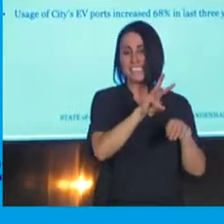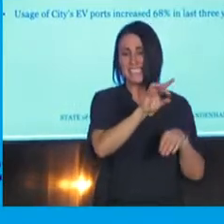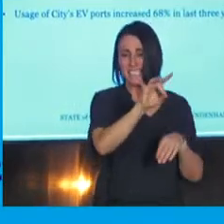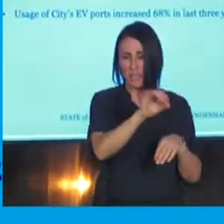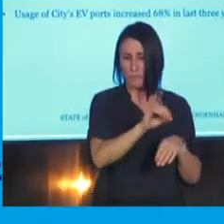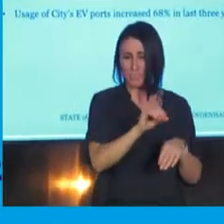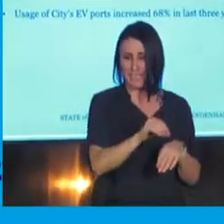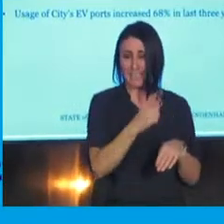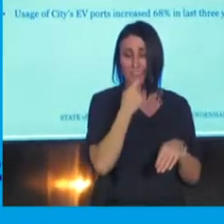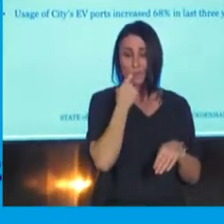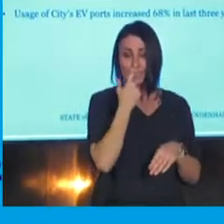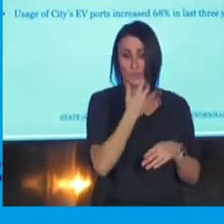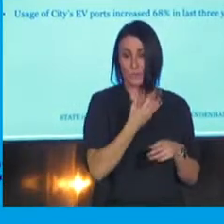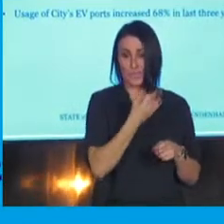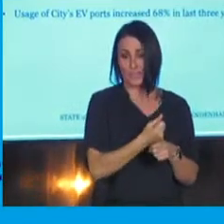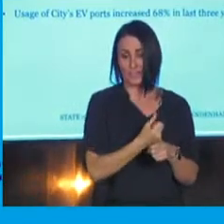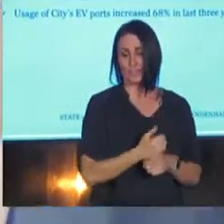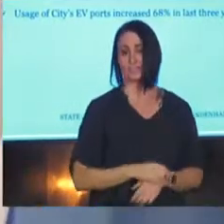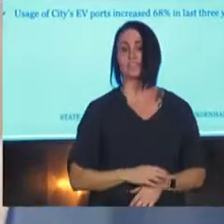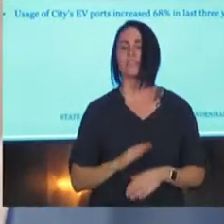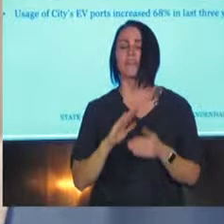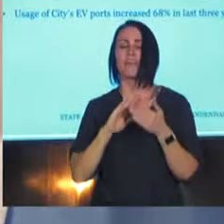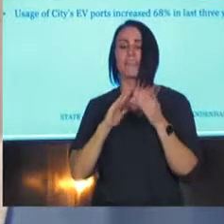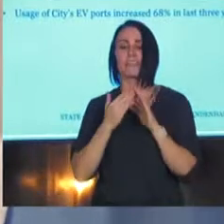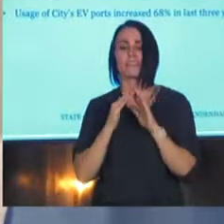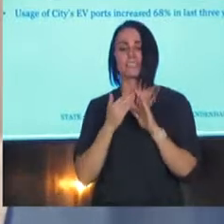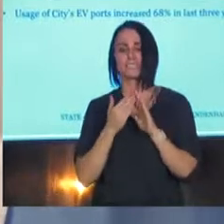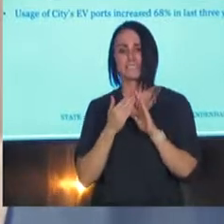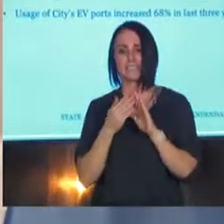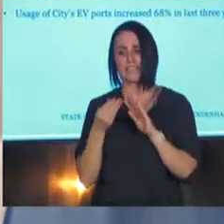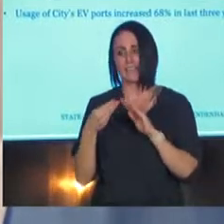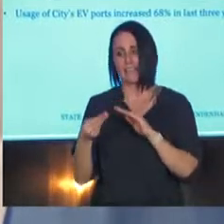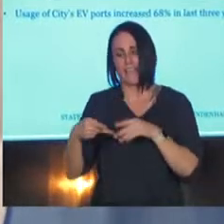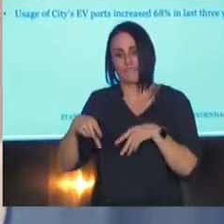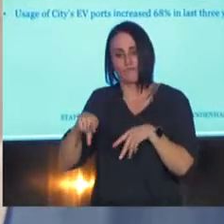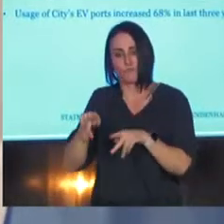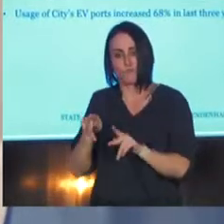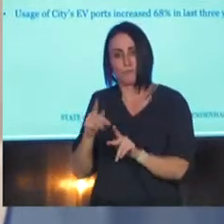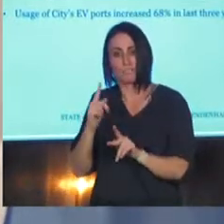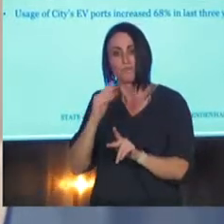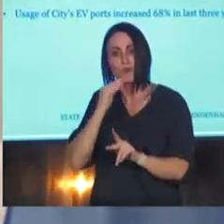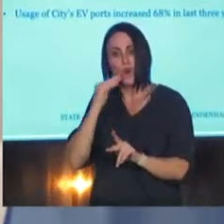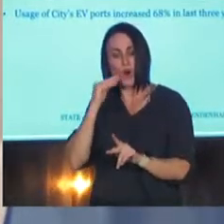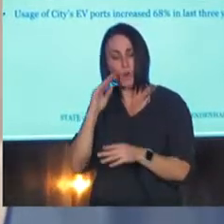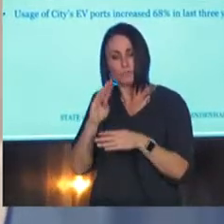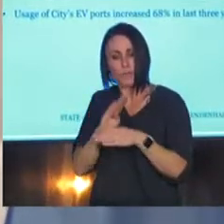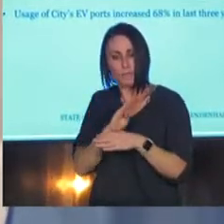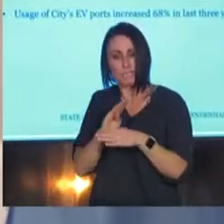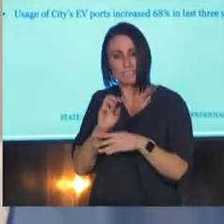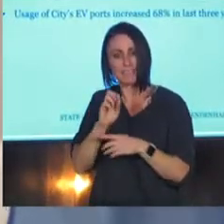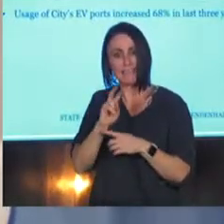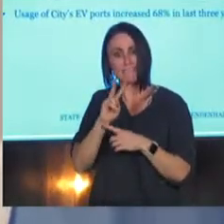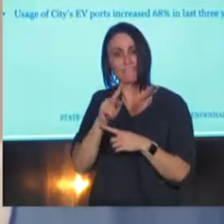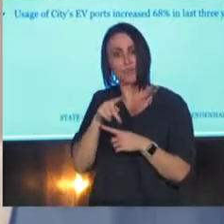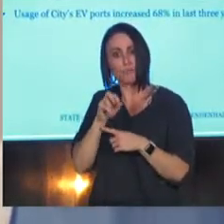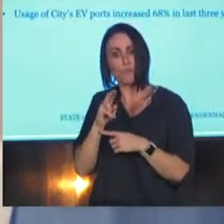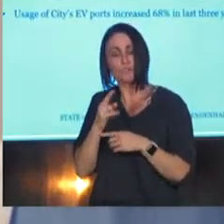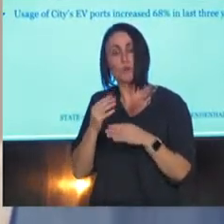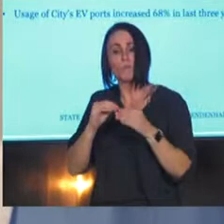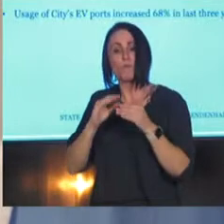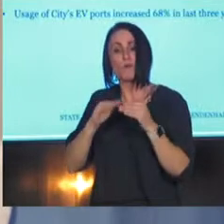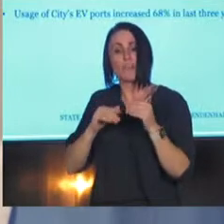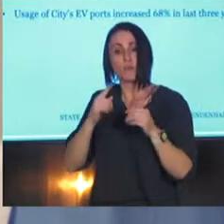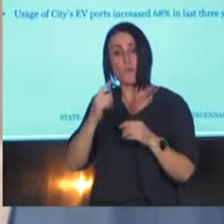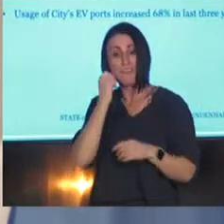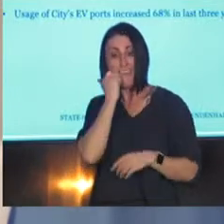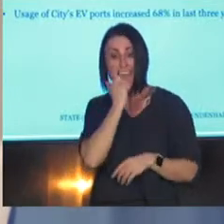just the last 3 years. The city granted permits for EV ports at homes and businesses at a rate of more than 1